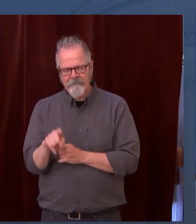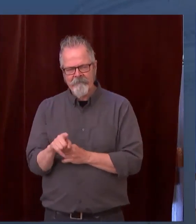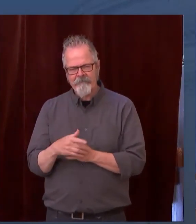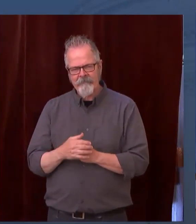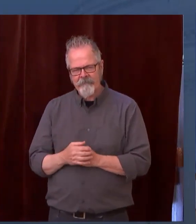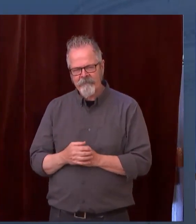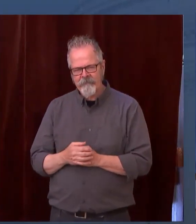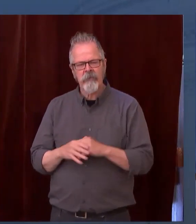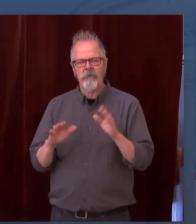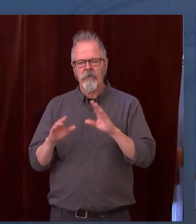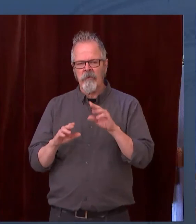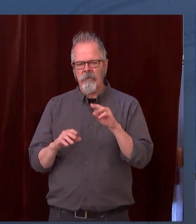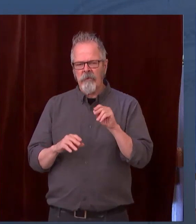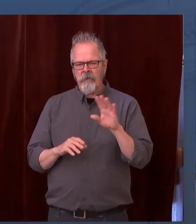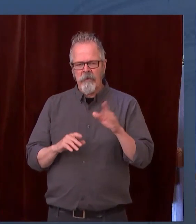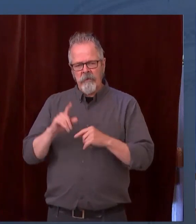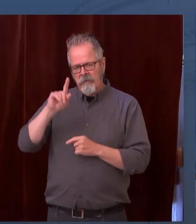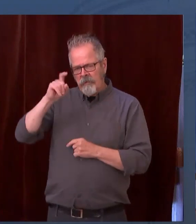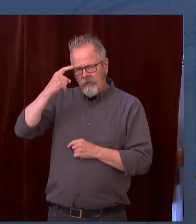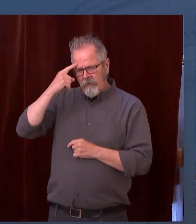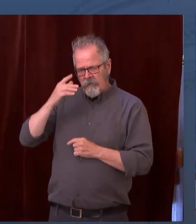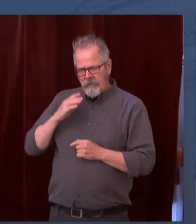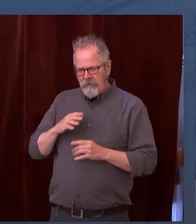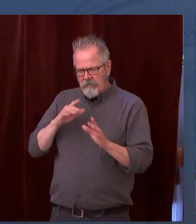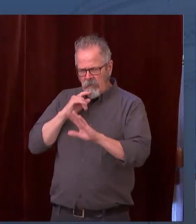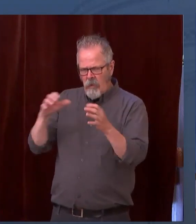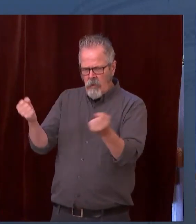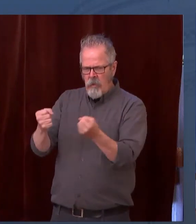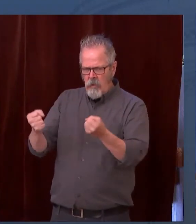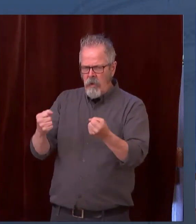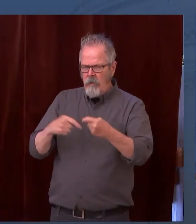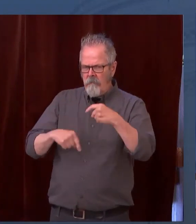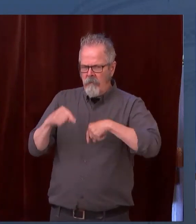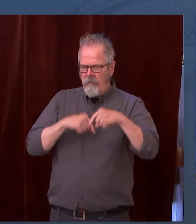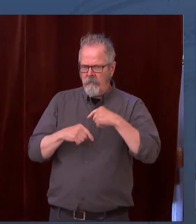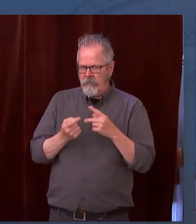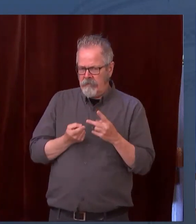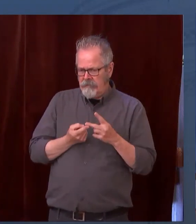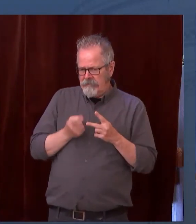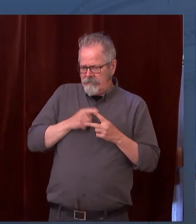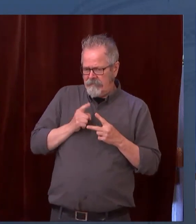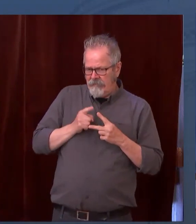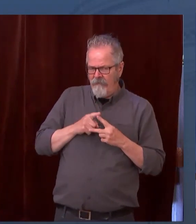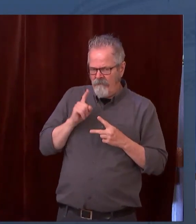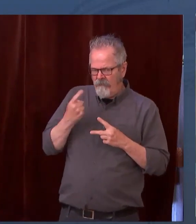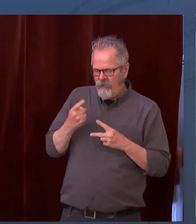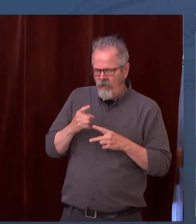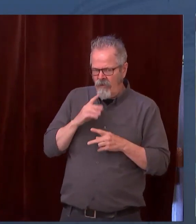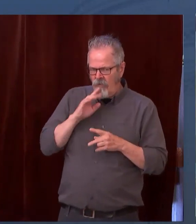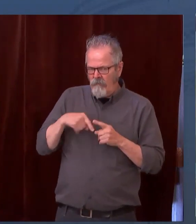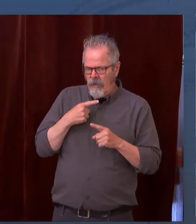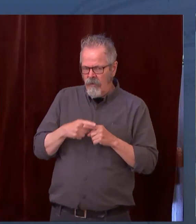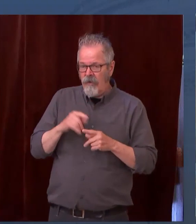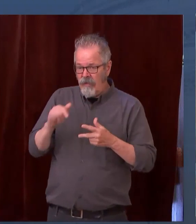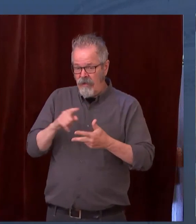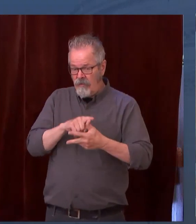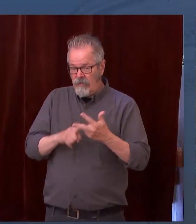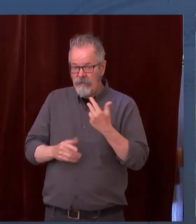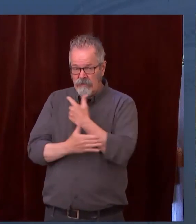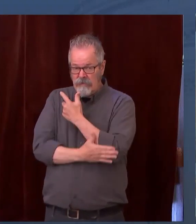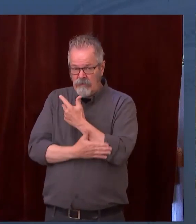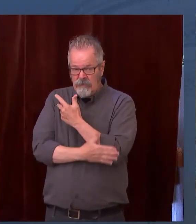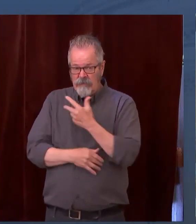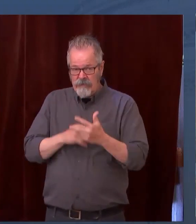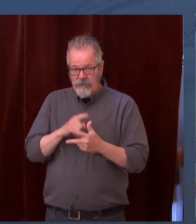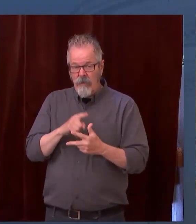when will this go into effect, Tri-Cities? Yeah, so the timeline again, we were really clear. We wanted local officials to determine the timeline.